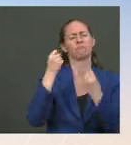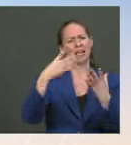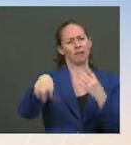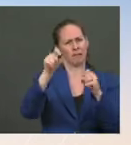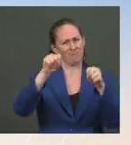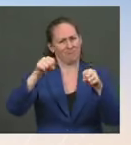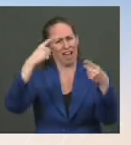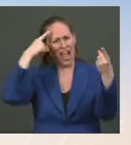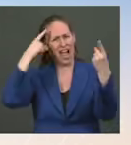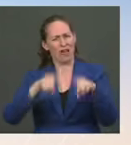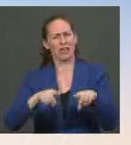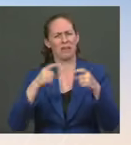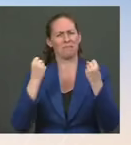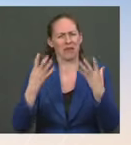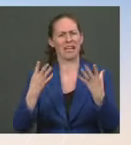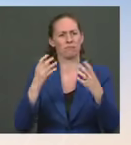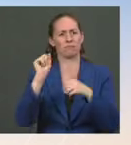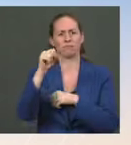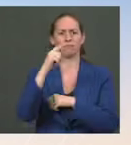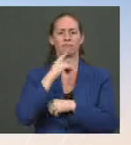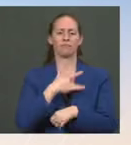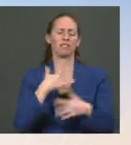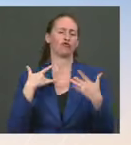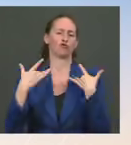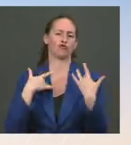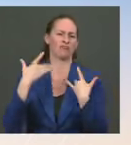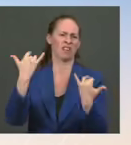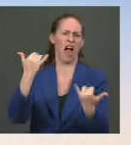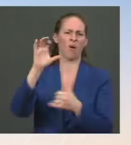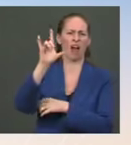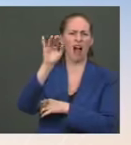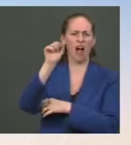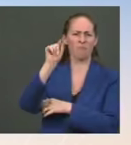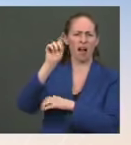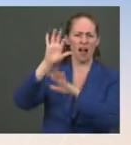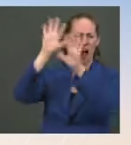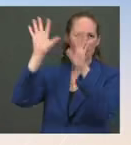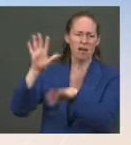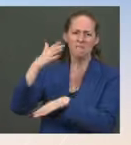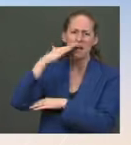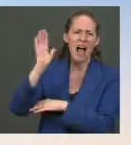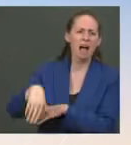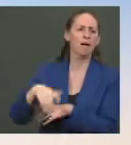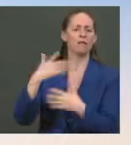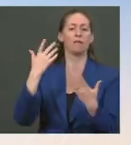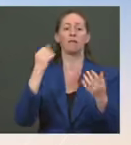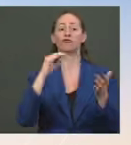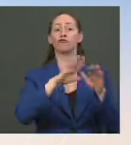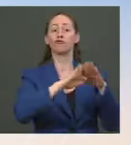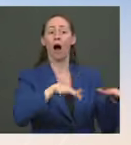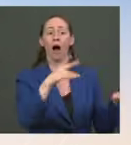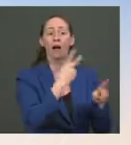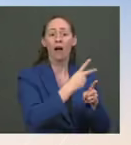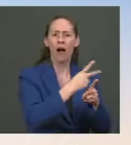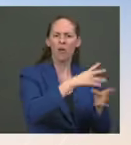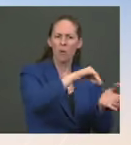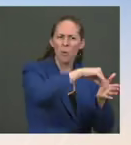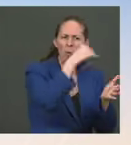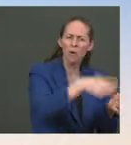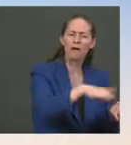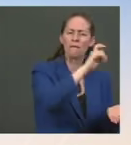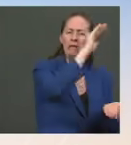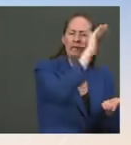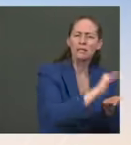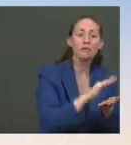to address the climate crisis, that we need to cut costs for childcare, for college, that we need to make it easier